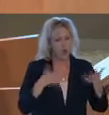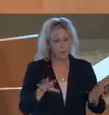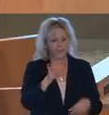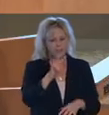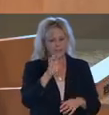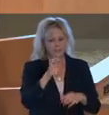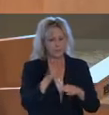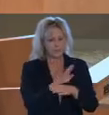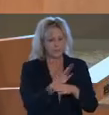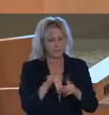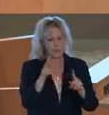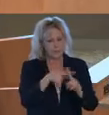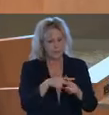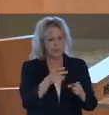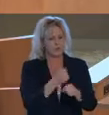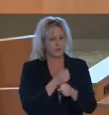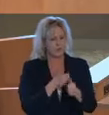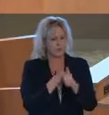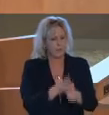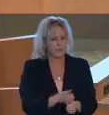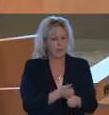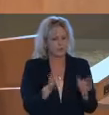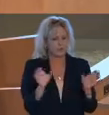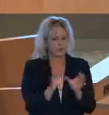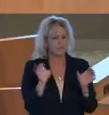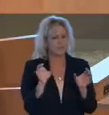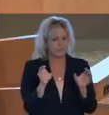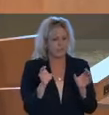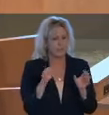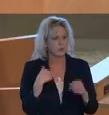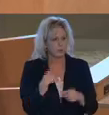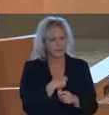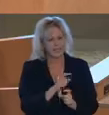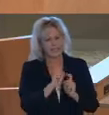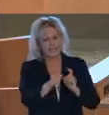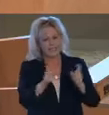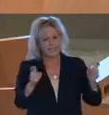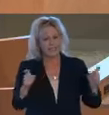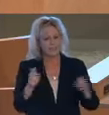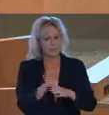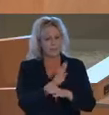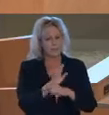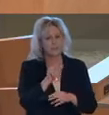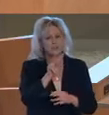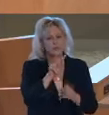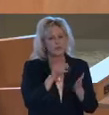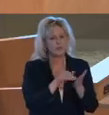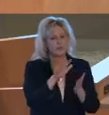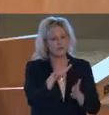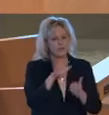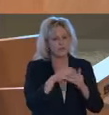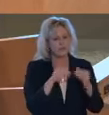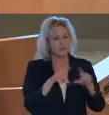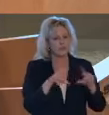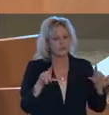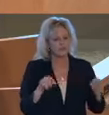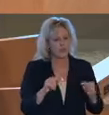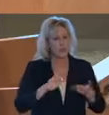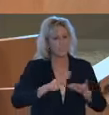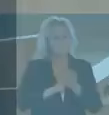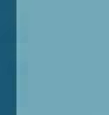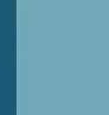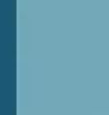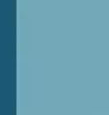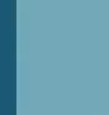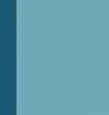businesses have applied to get this compliance certificate, and we are giving those businesses a $2,500 check as well to be our partner to open